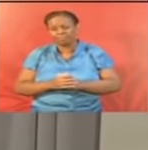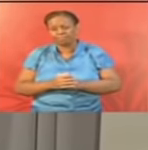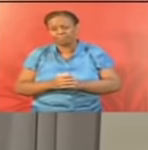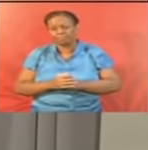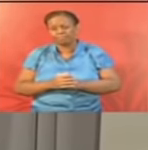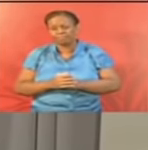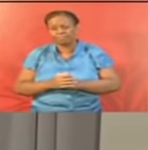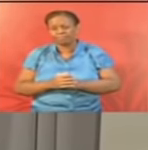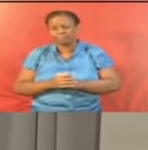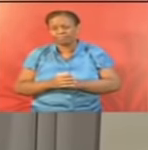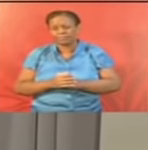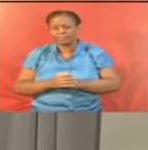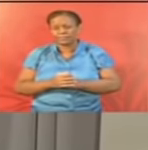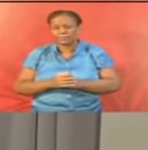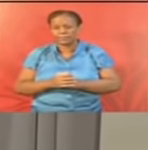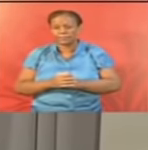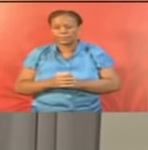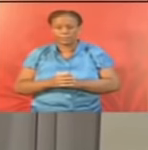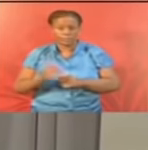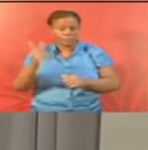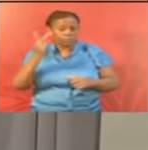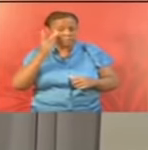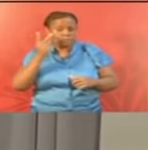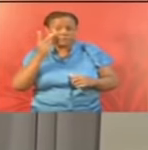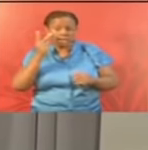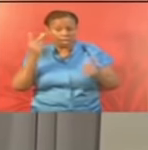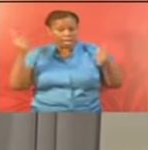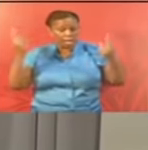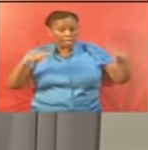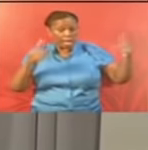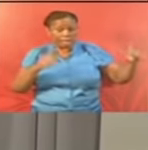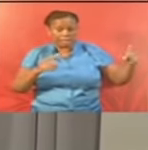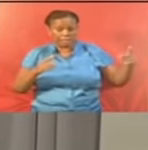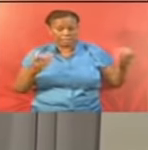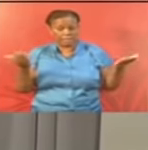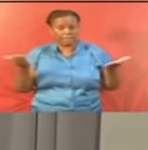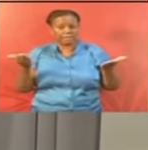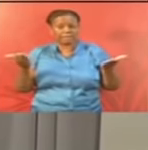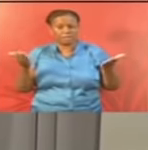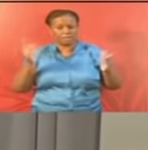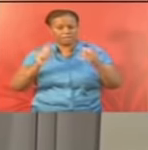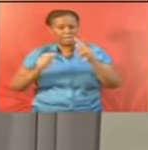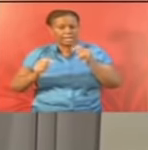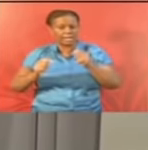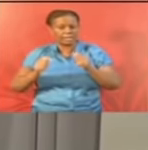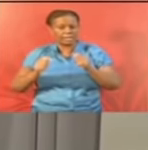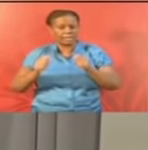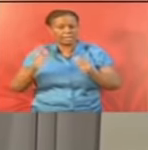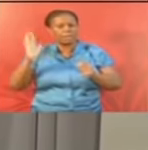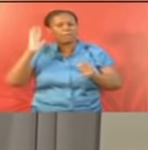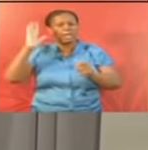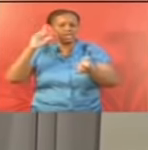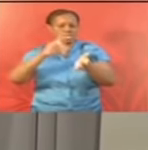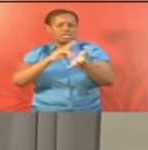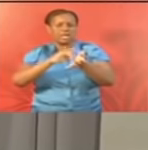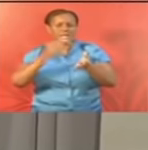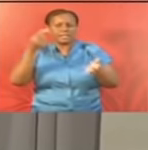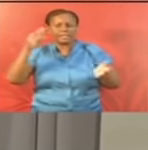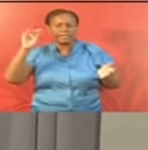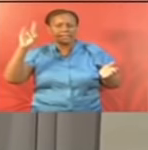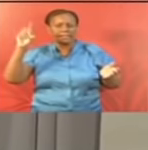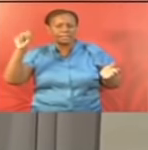seeing as a change in demographic in Trinidad and Tobago, and Dr. Hines will go into details, where he will talk to